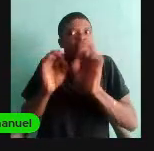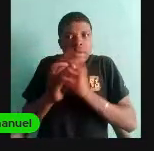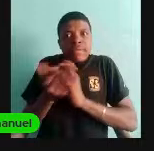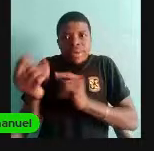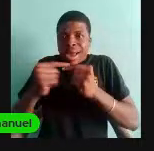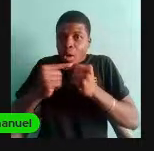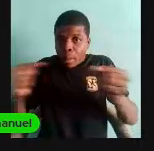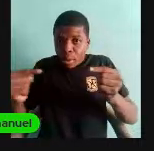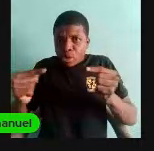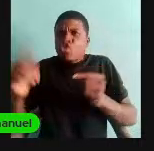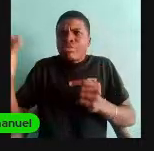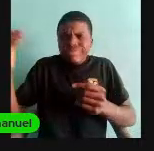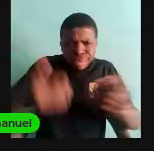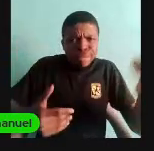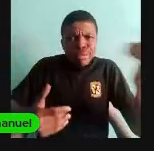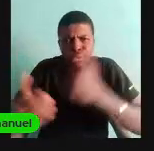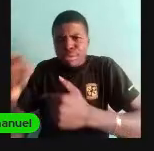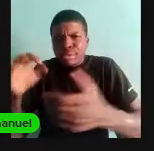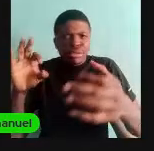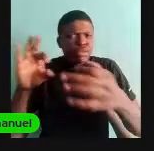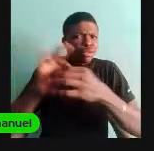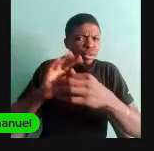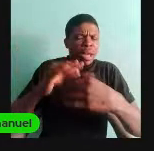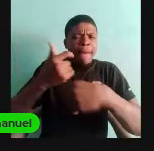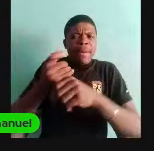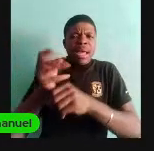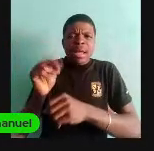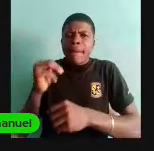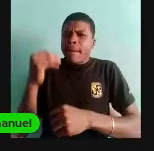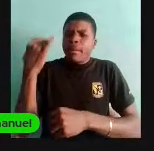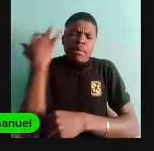Okay, next slide, please.